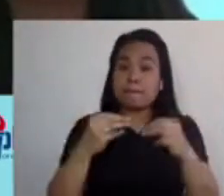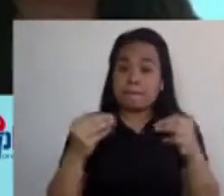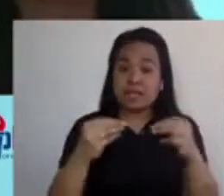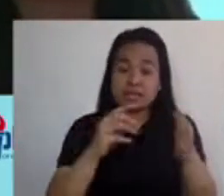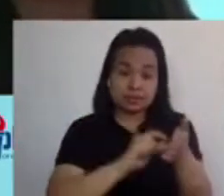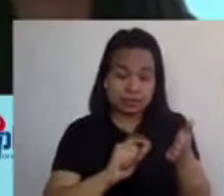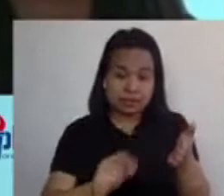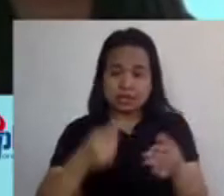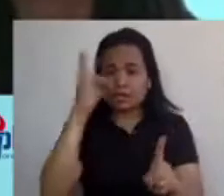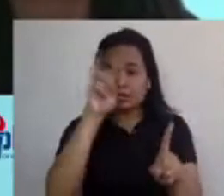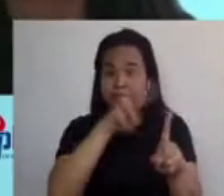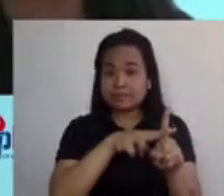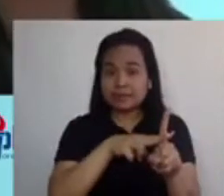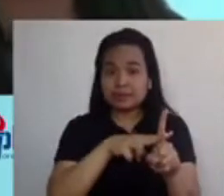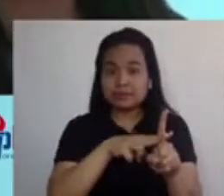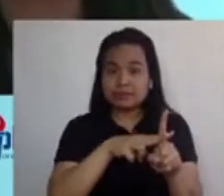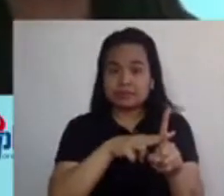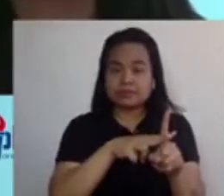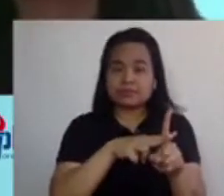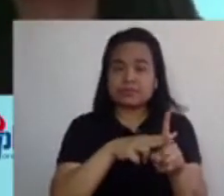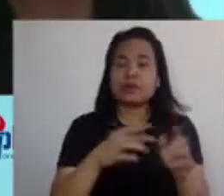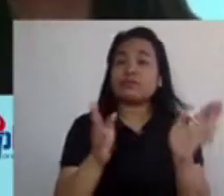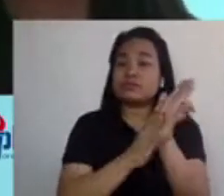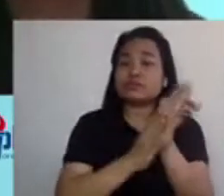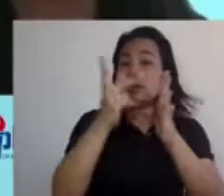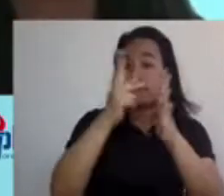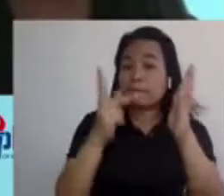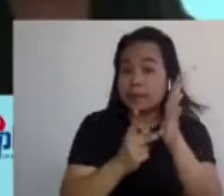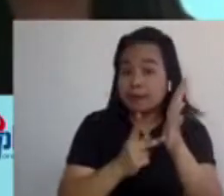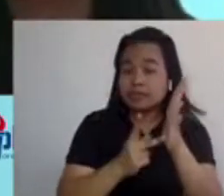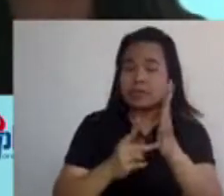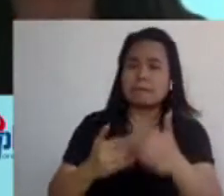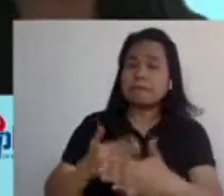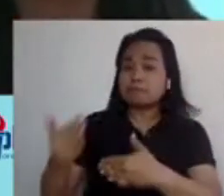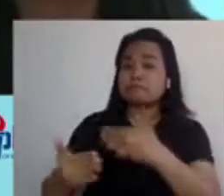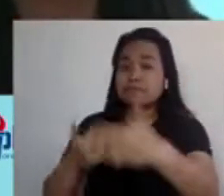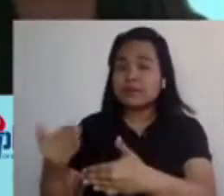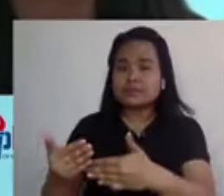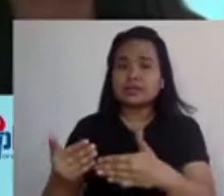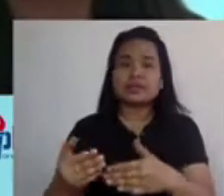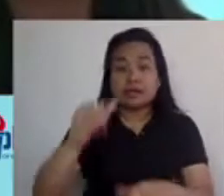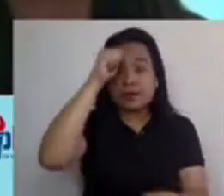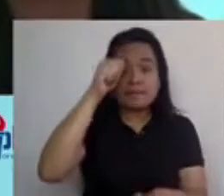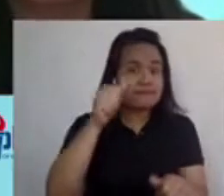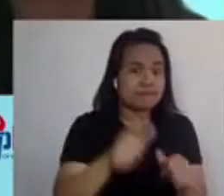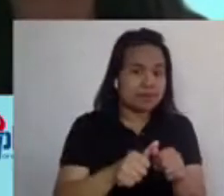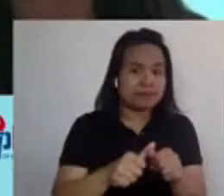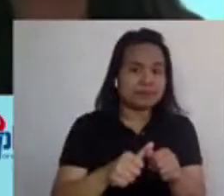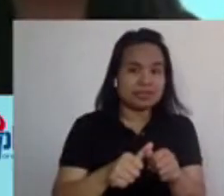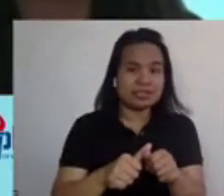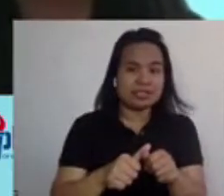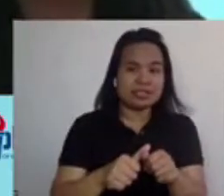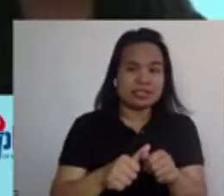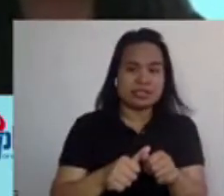implementation of the school policies and procedures, take note the MOV here states that provide at